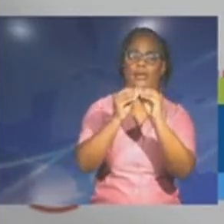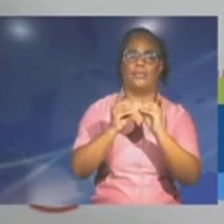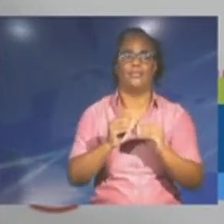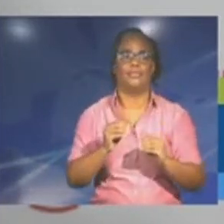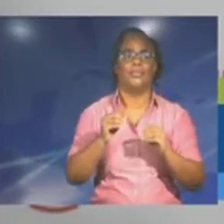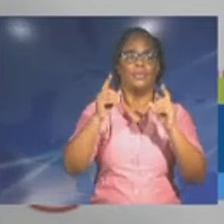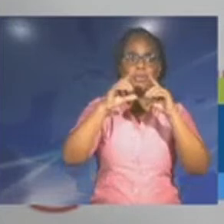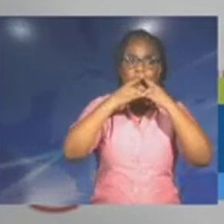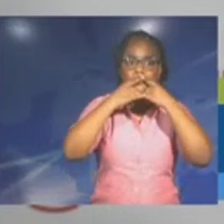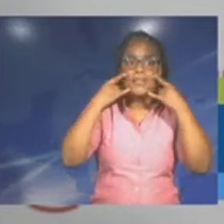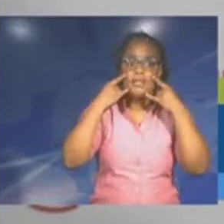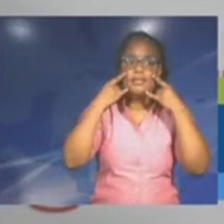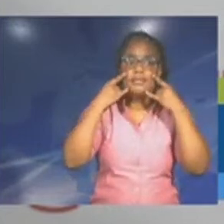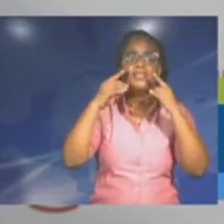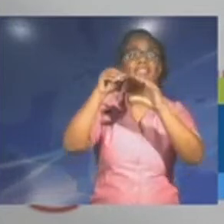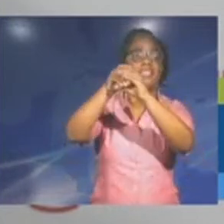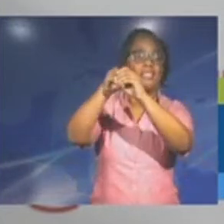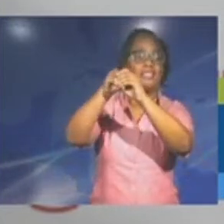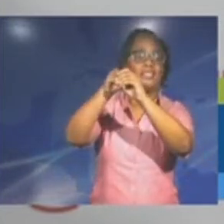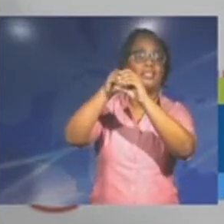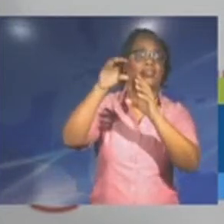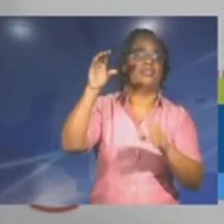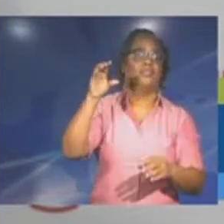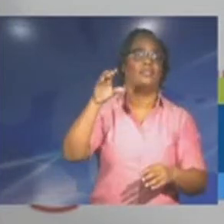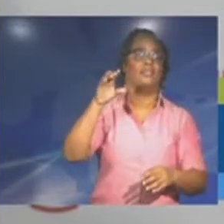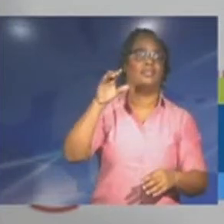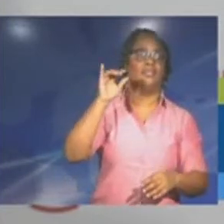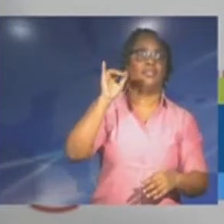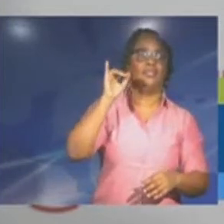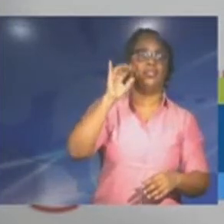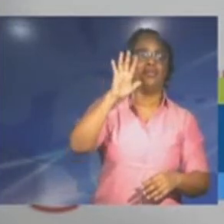the Funeral Homes Association